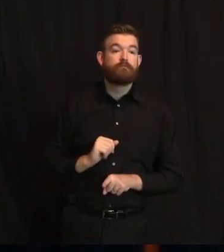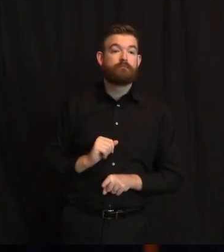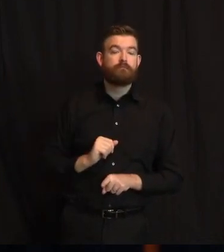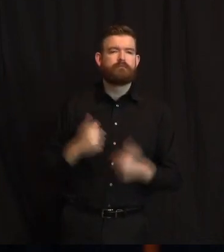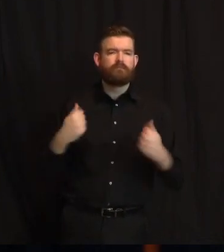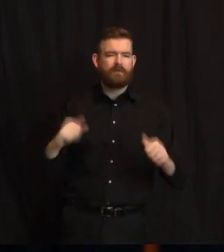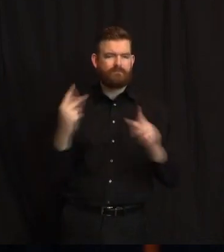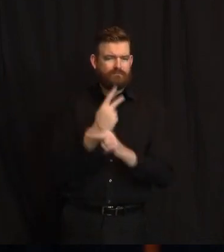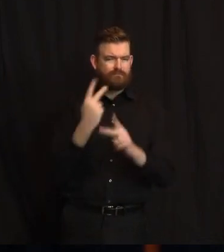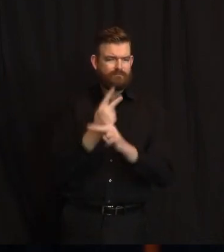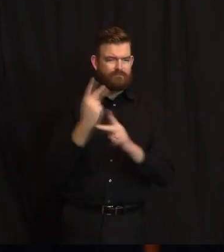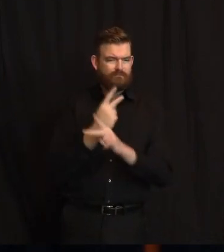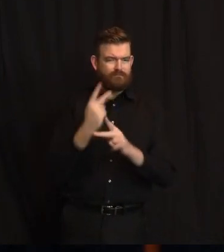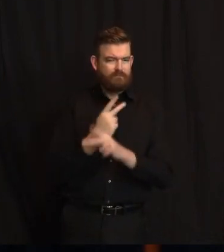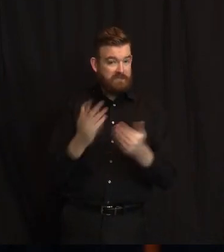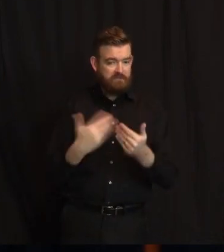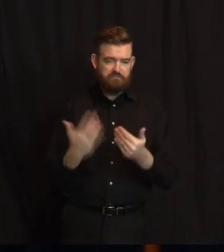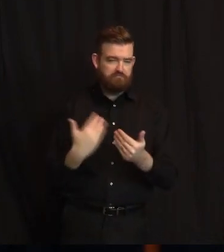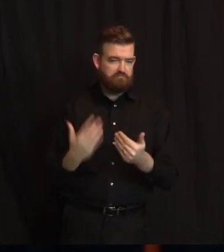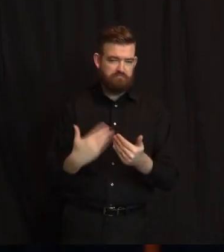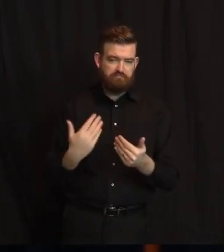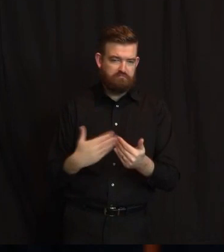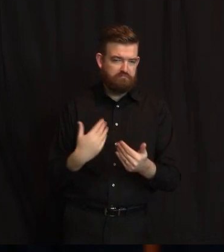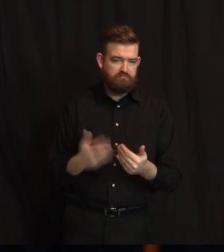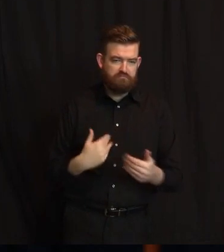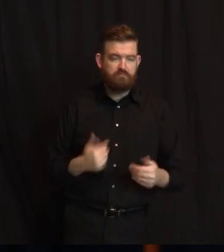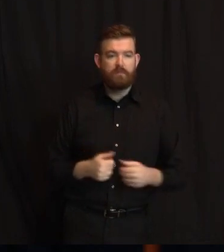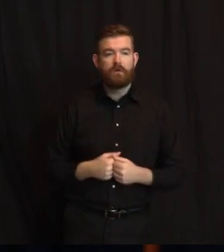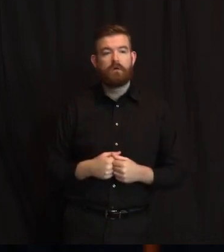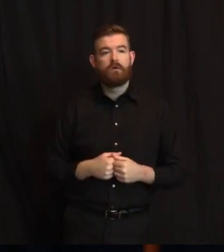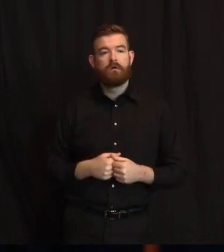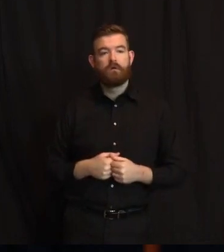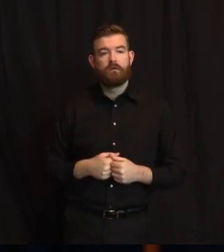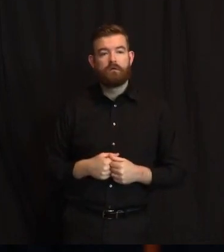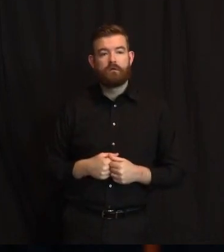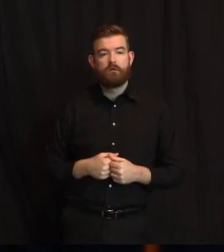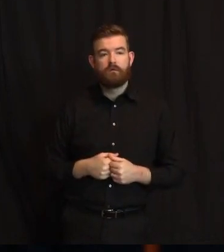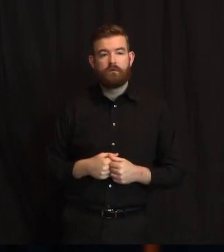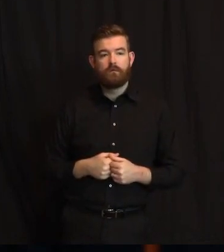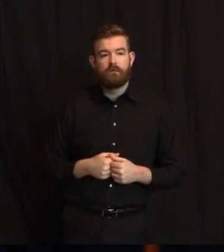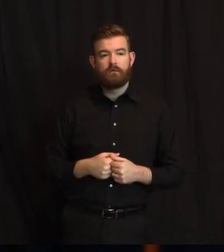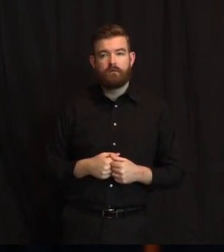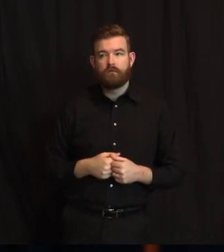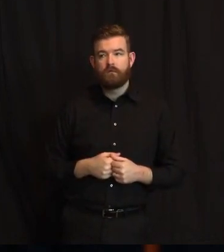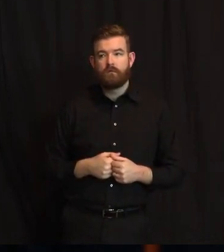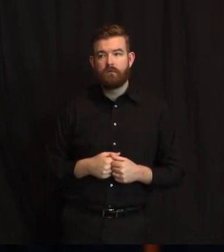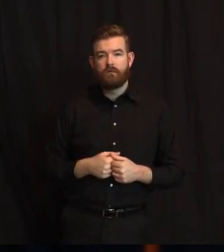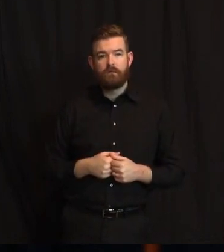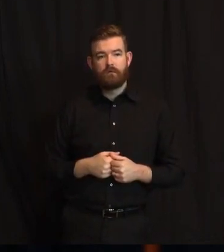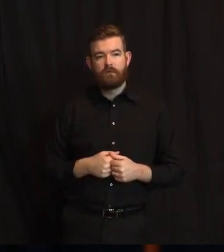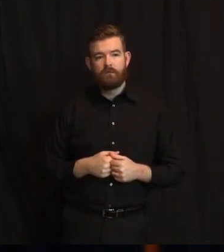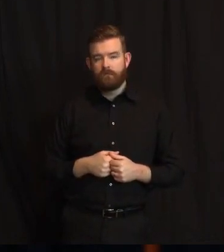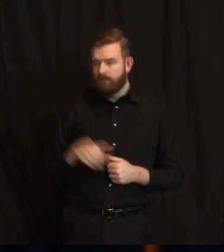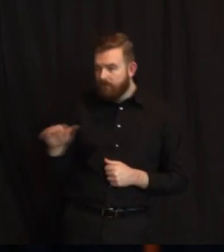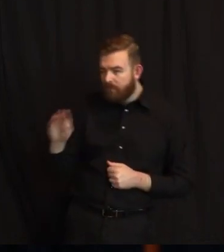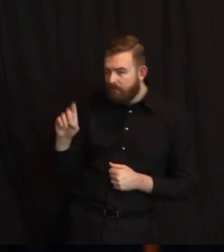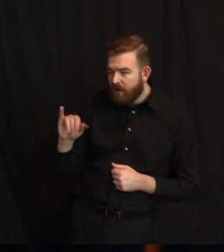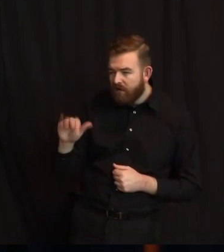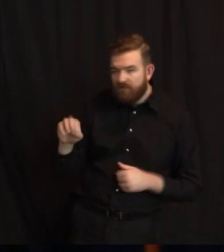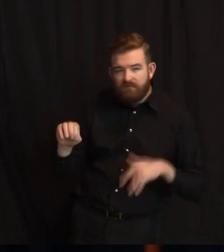difficult. How about the Medicare ratings? Yeah, the Medicare ratings, they look at